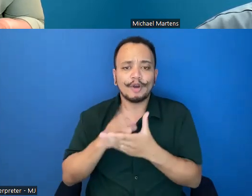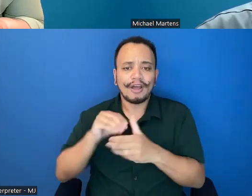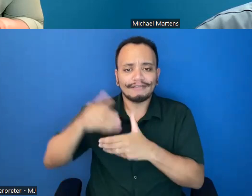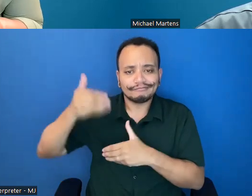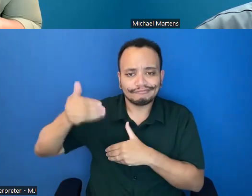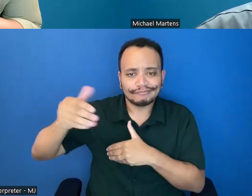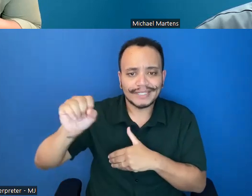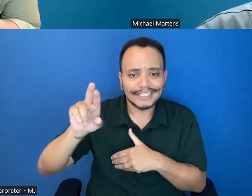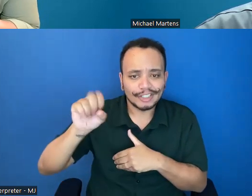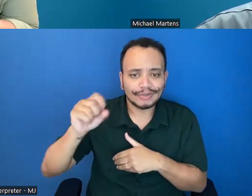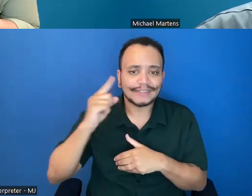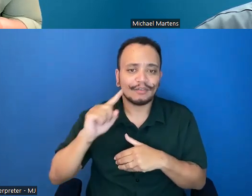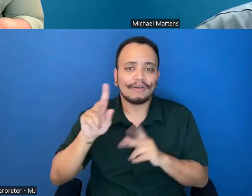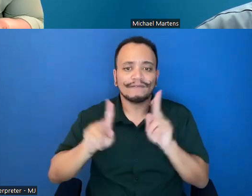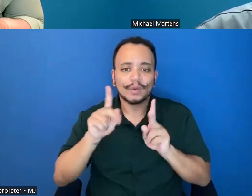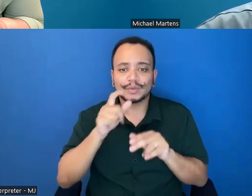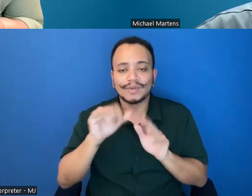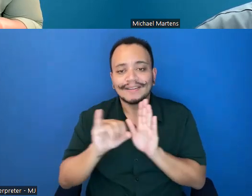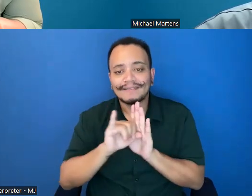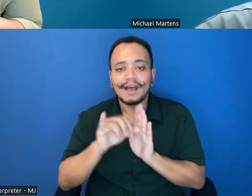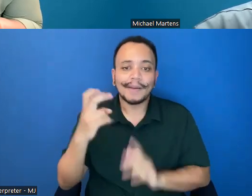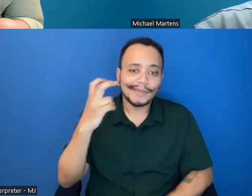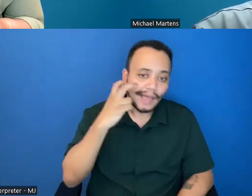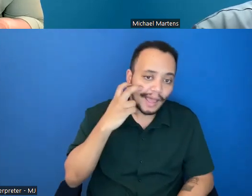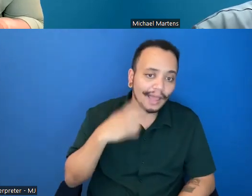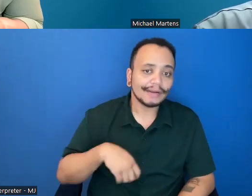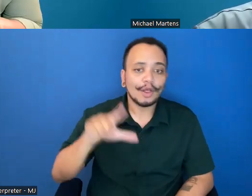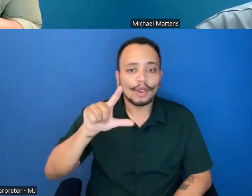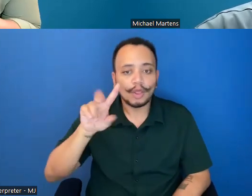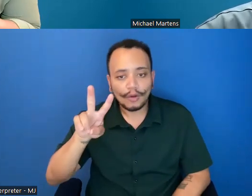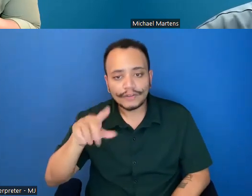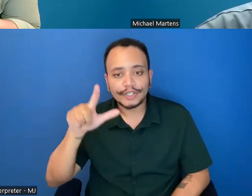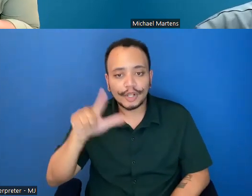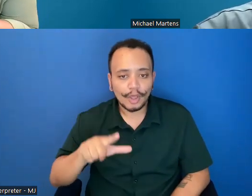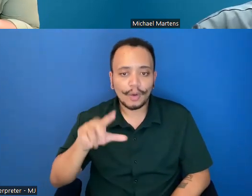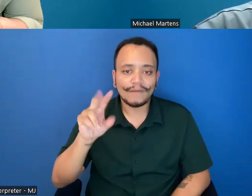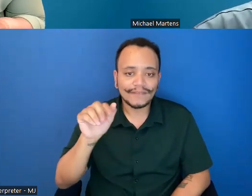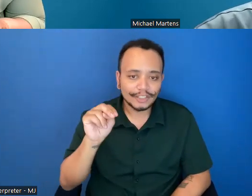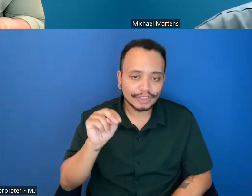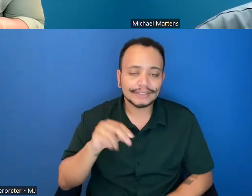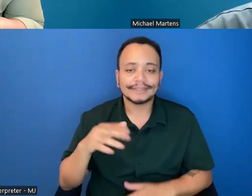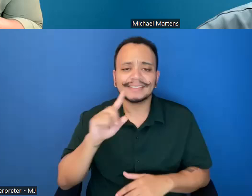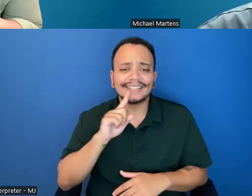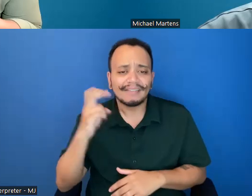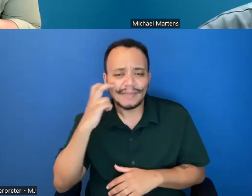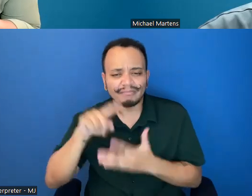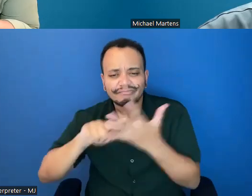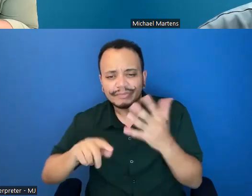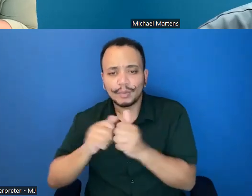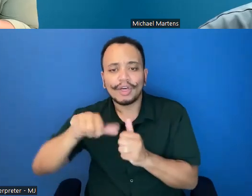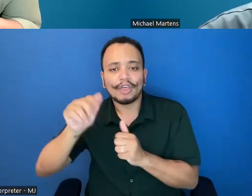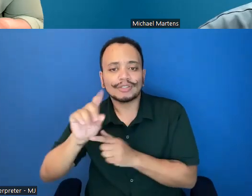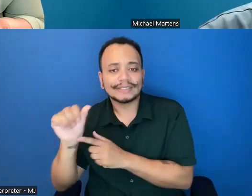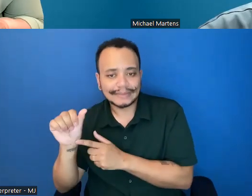people who are blind or low vision, deaf-blind, or blind with other disabilities. The purpose of